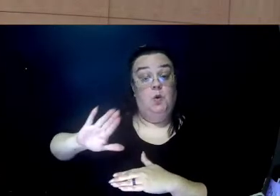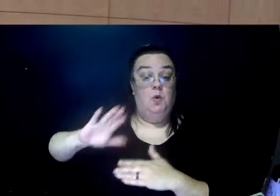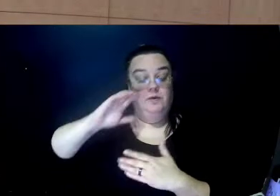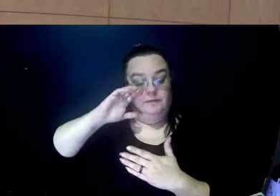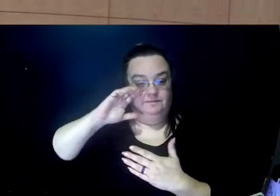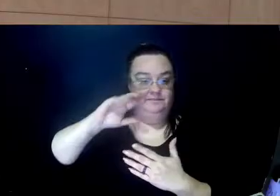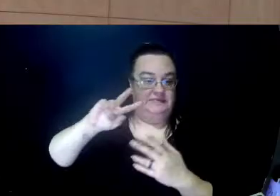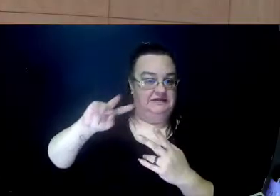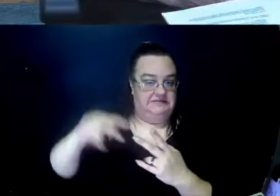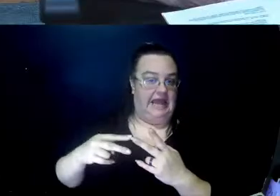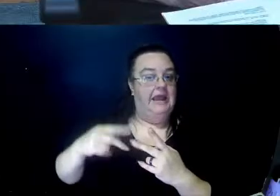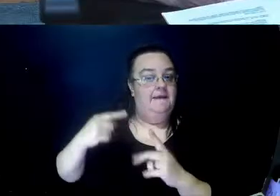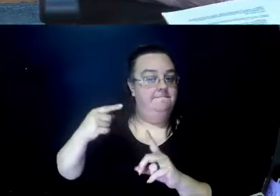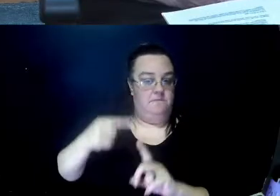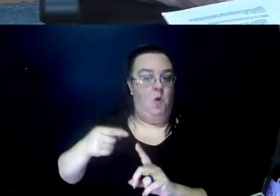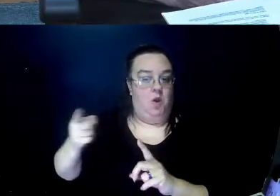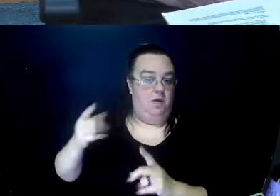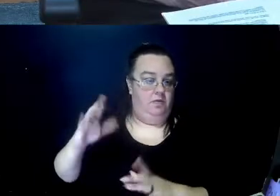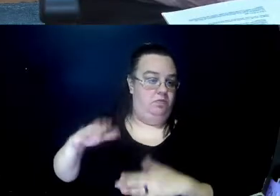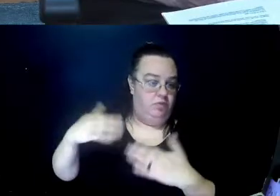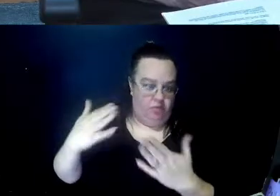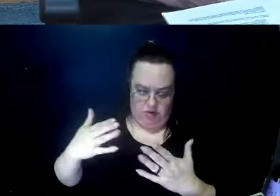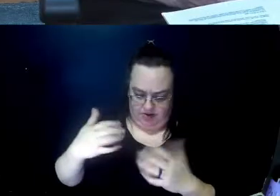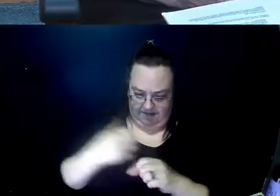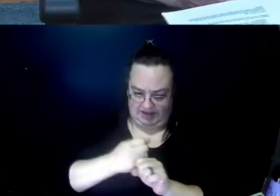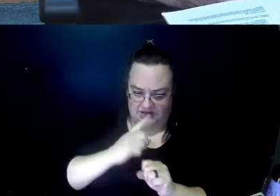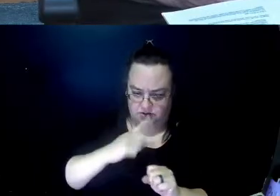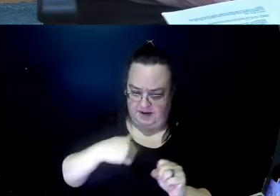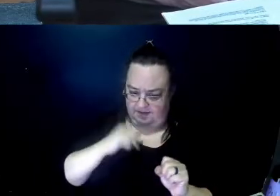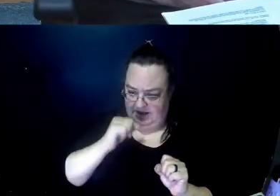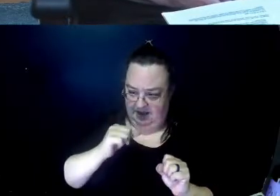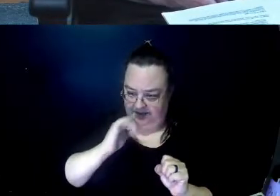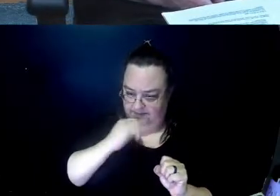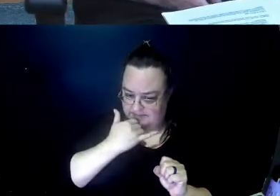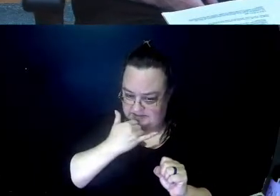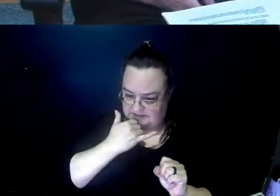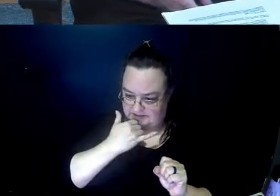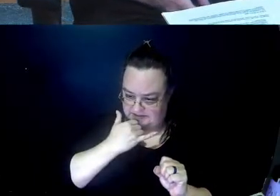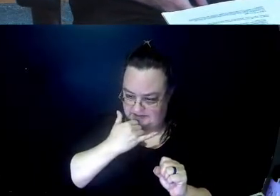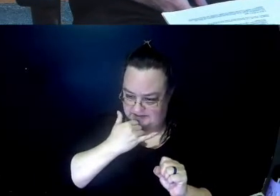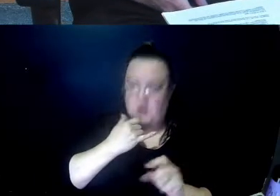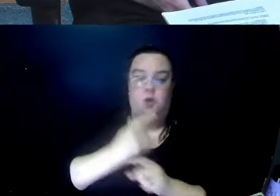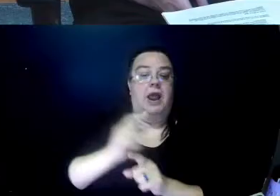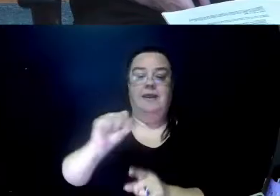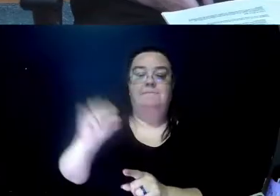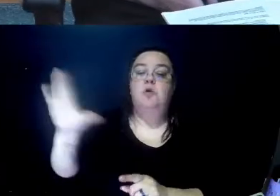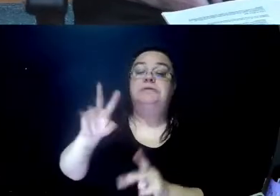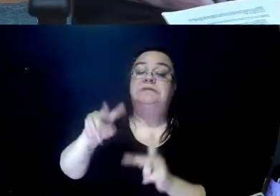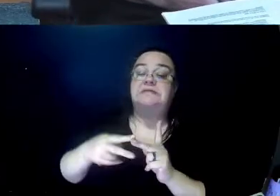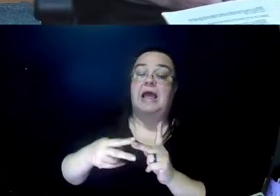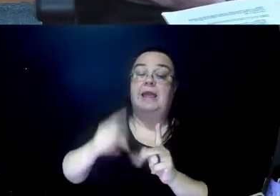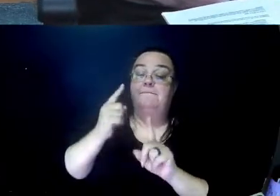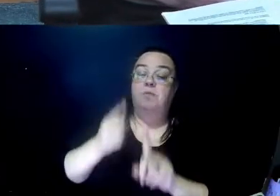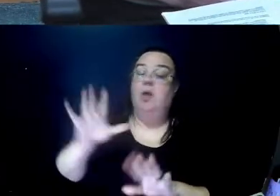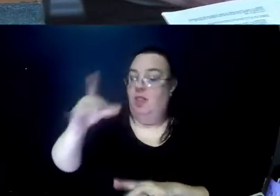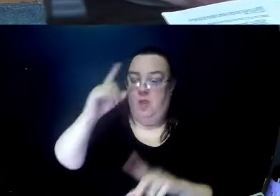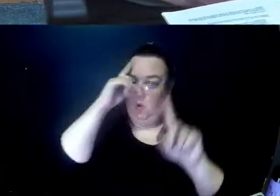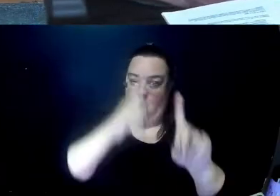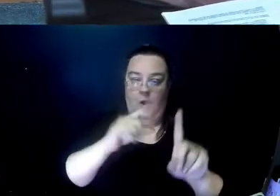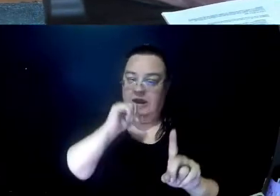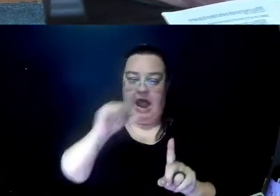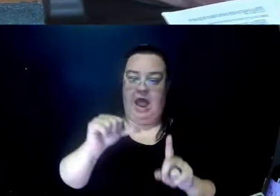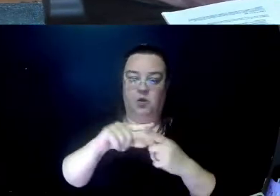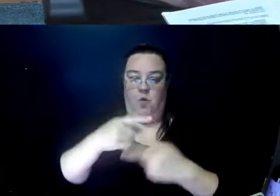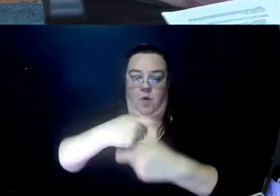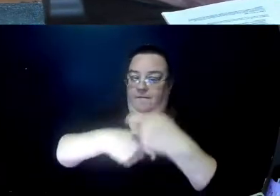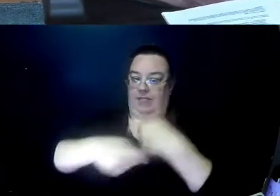second point. Make sure I'm not misattributing that. Yes, second point. So the goal was not to replace